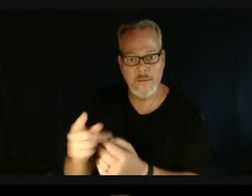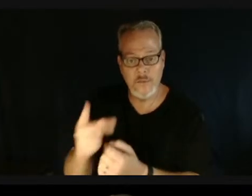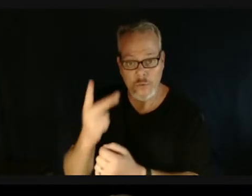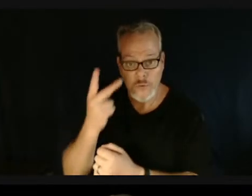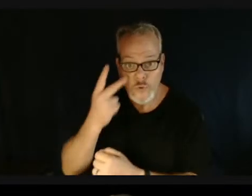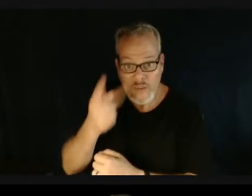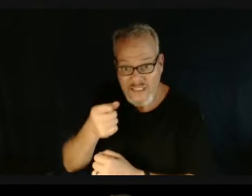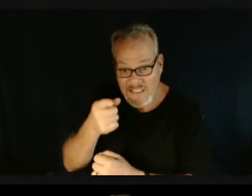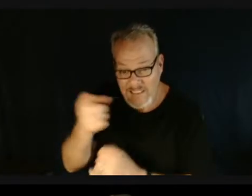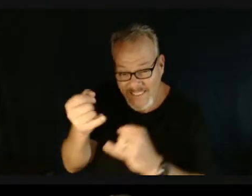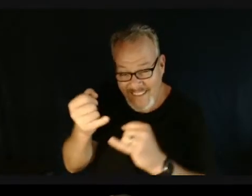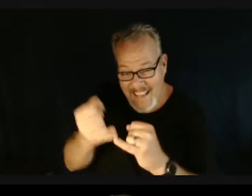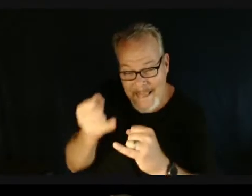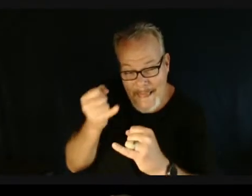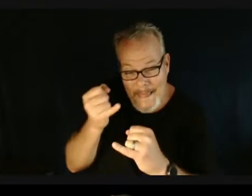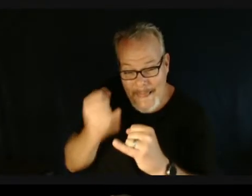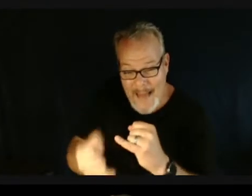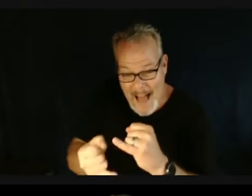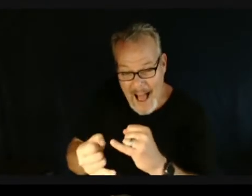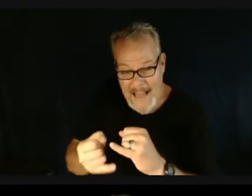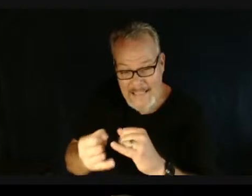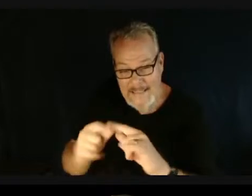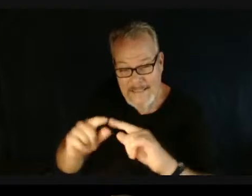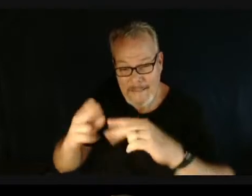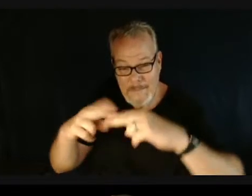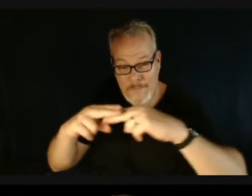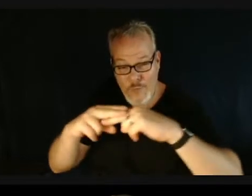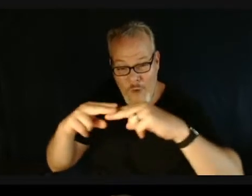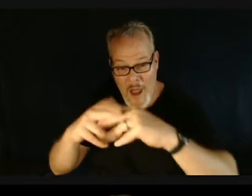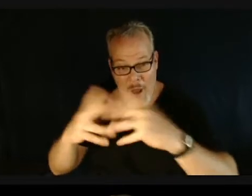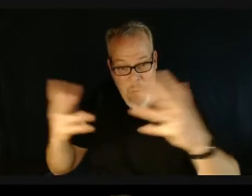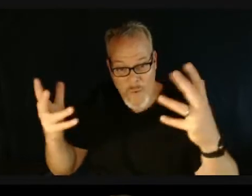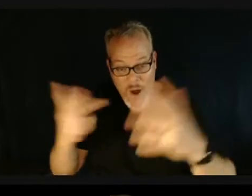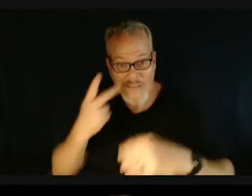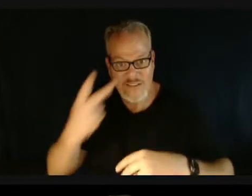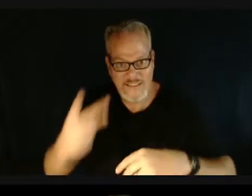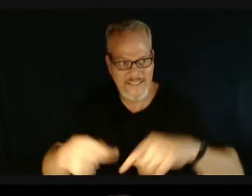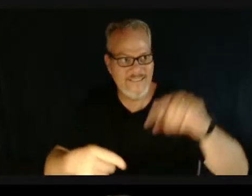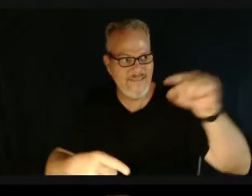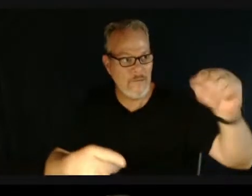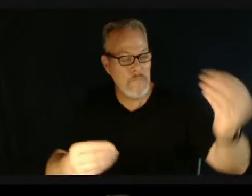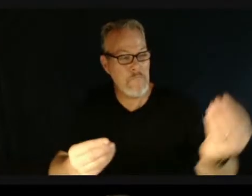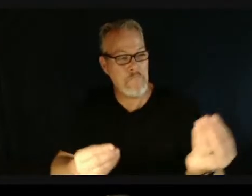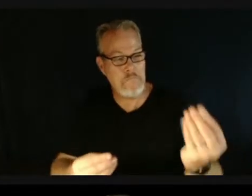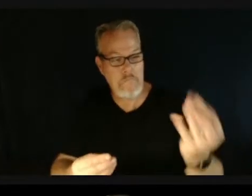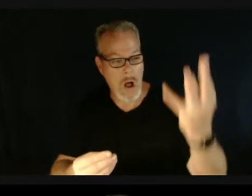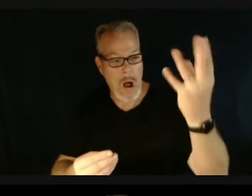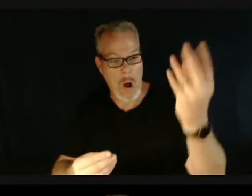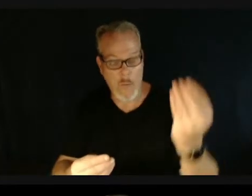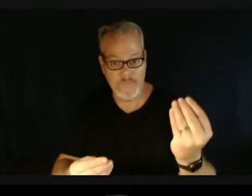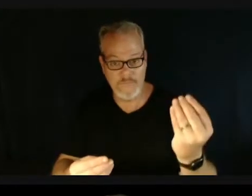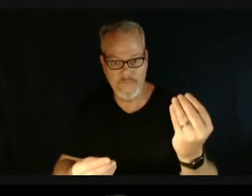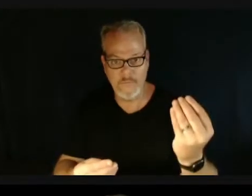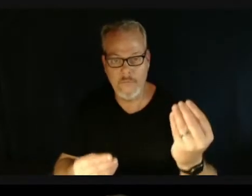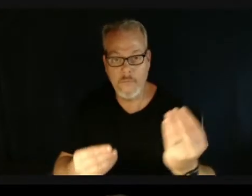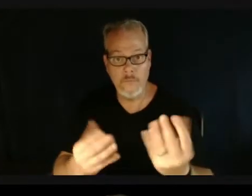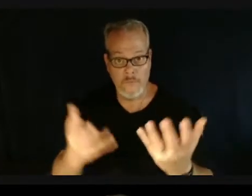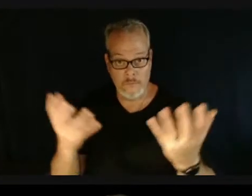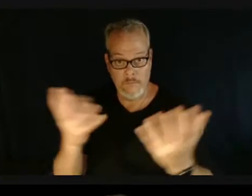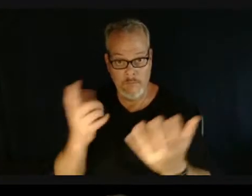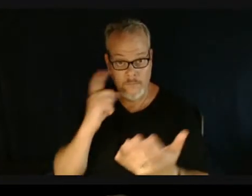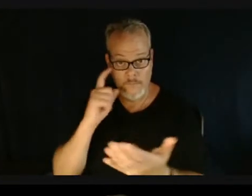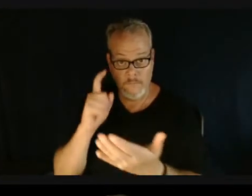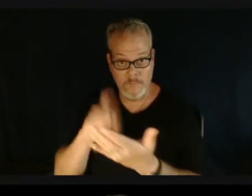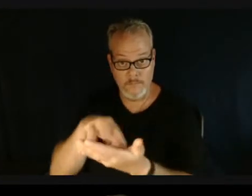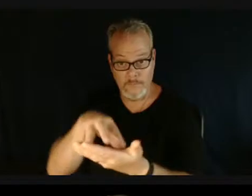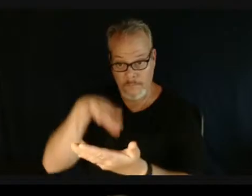very last frame here is the fountain shooting up. So what you might note is this whole central area